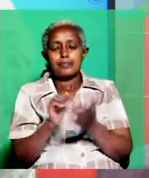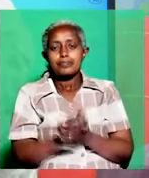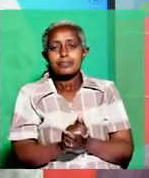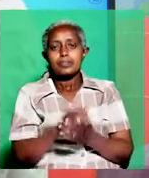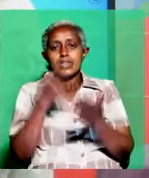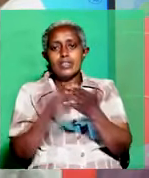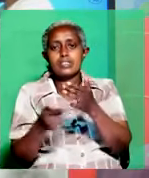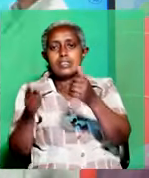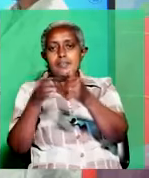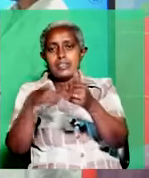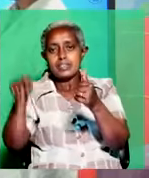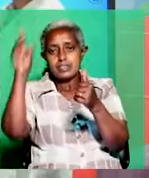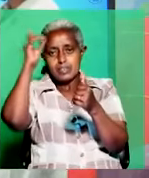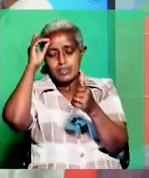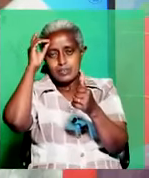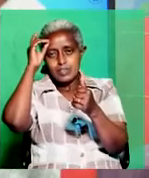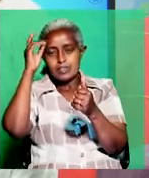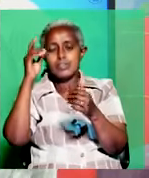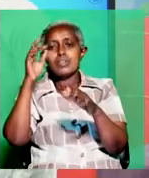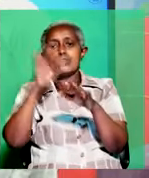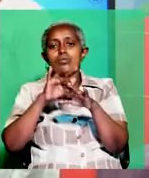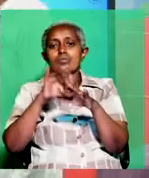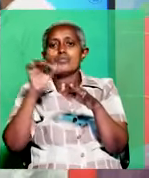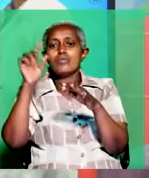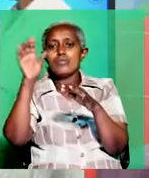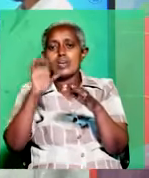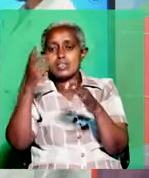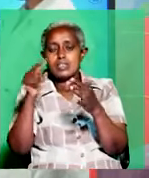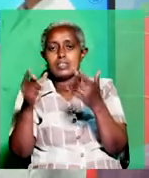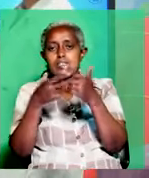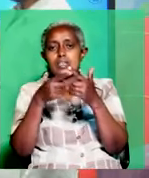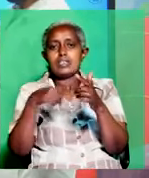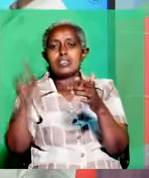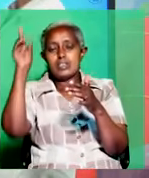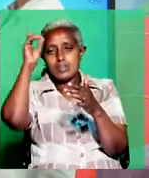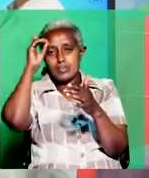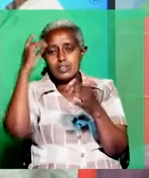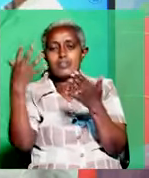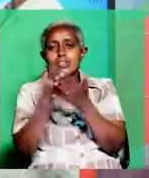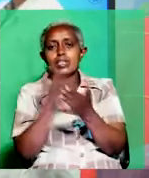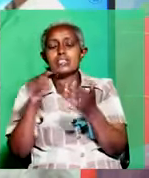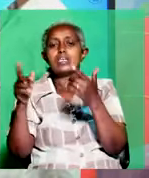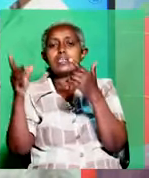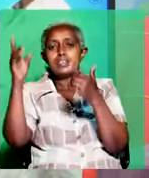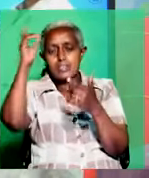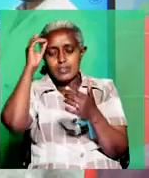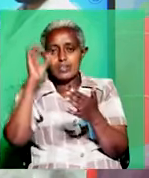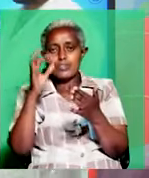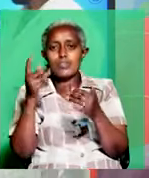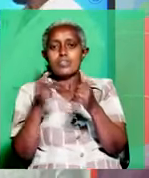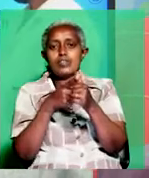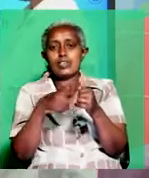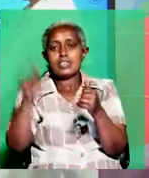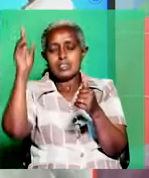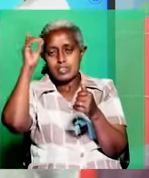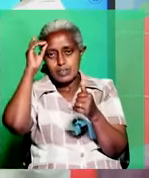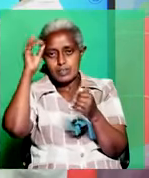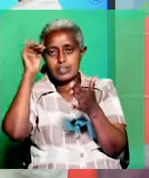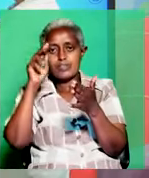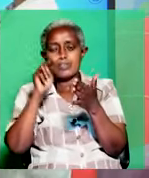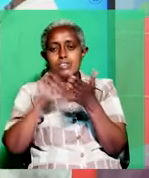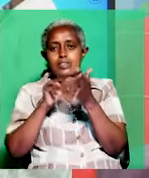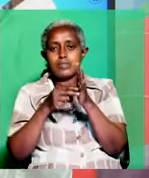this is the first derivative. To find the second derivative, take the derivative of the first derivative. That means